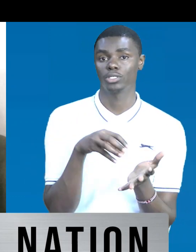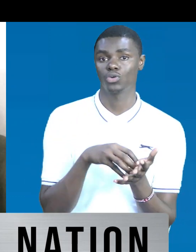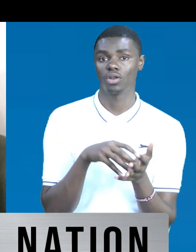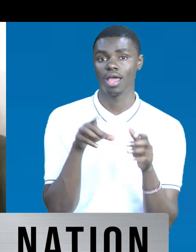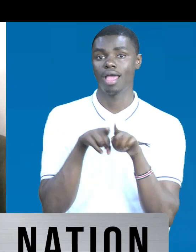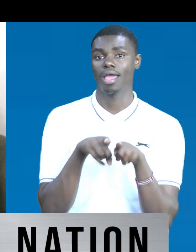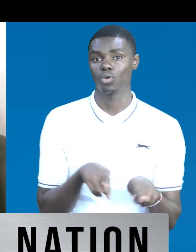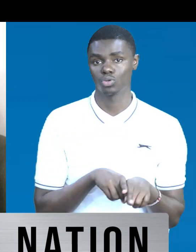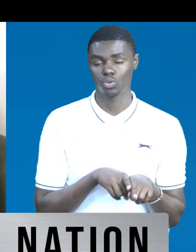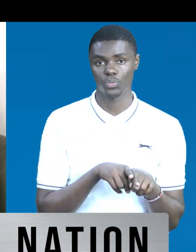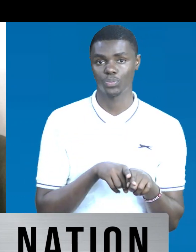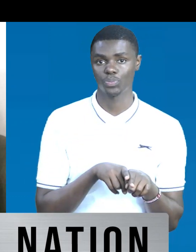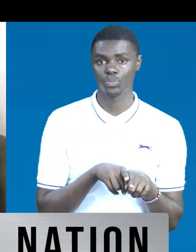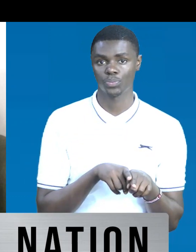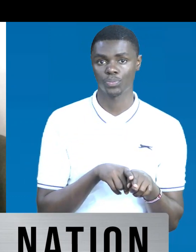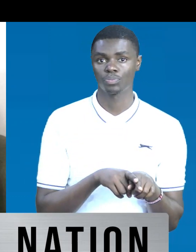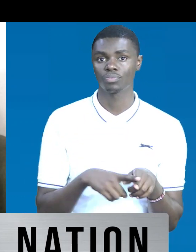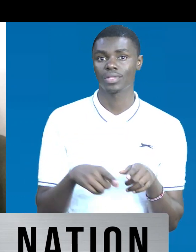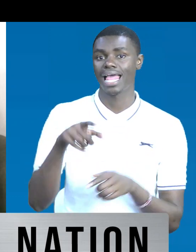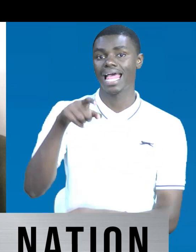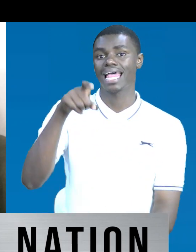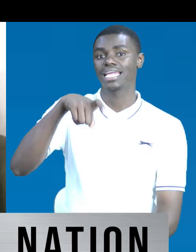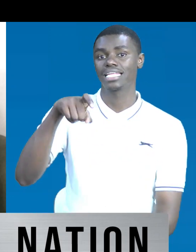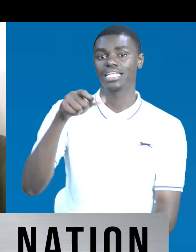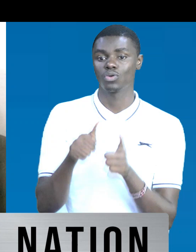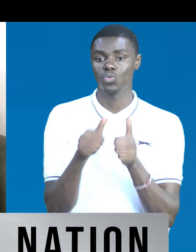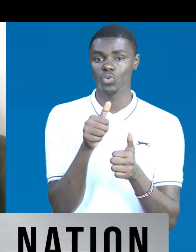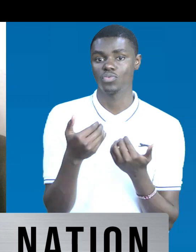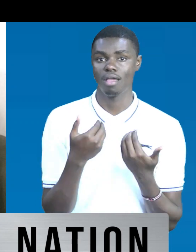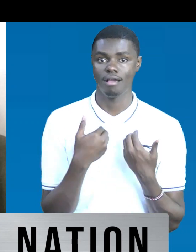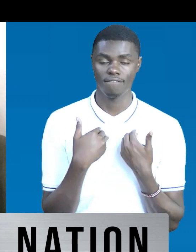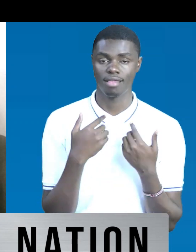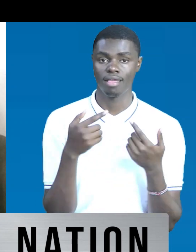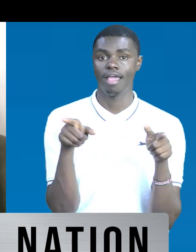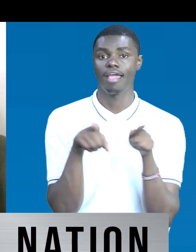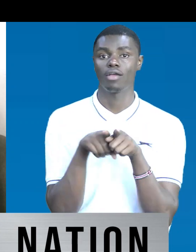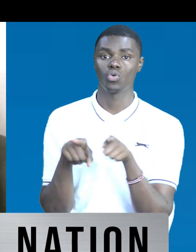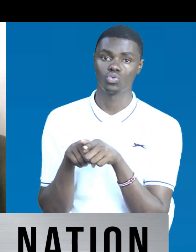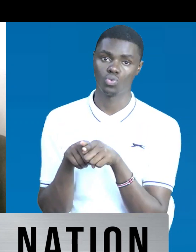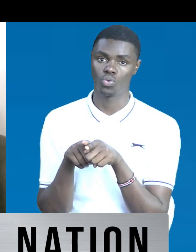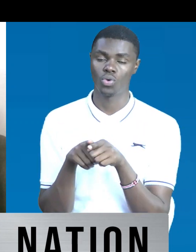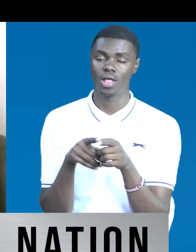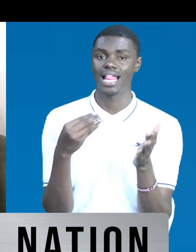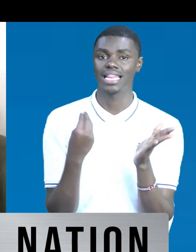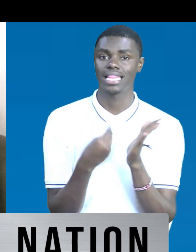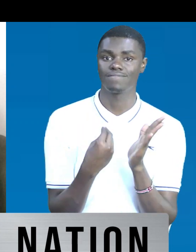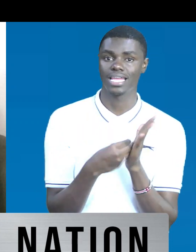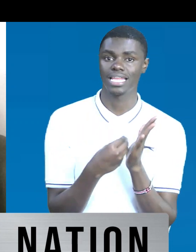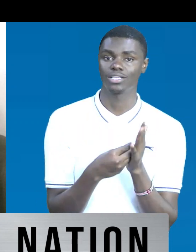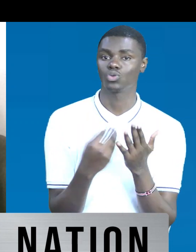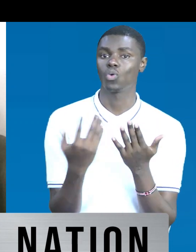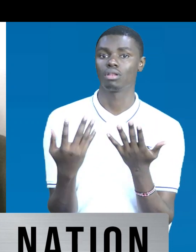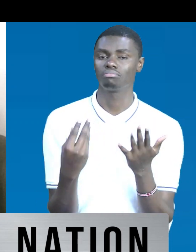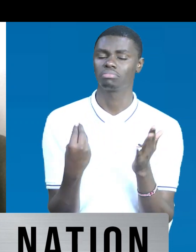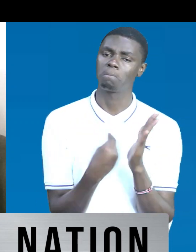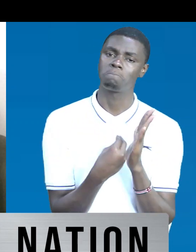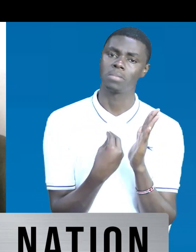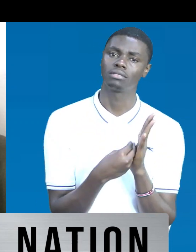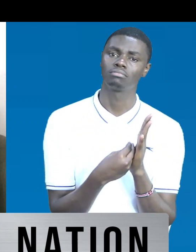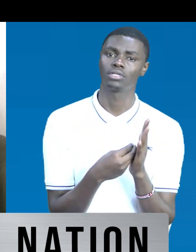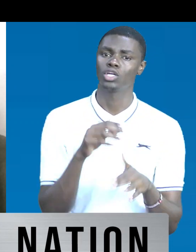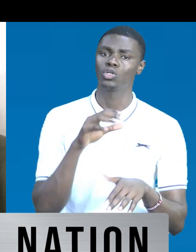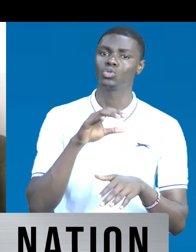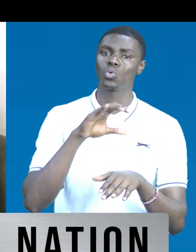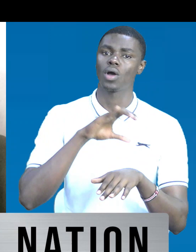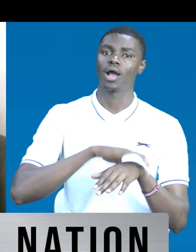also the needs that we're having, and also the financial muscle to be able to acquire